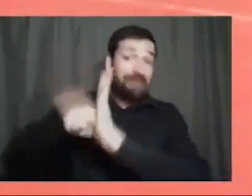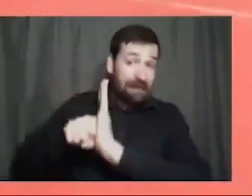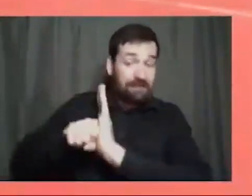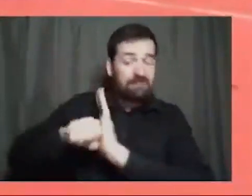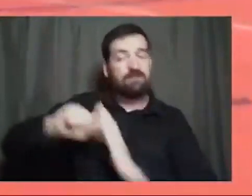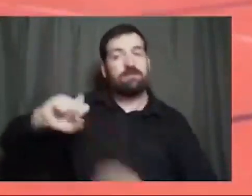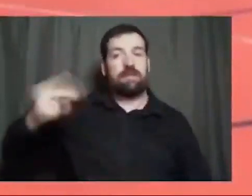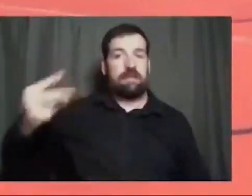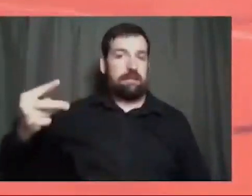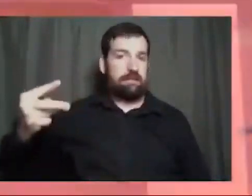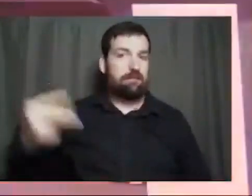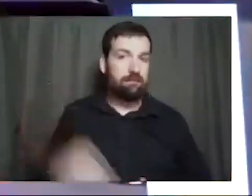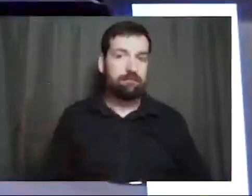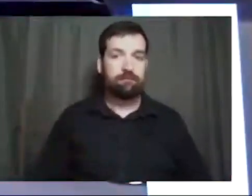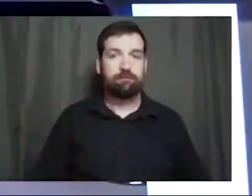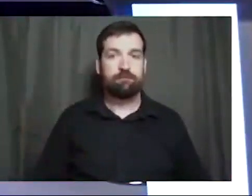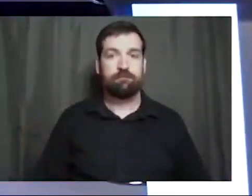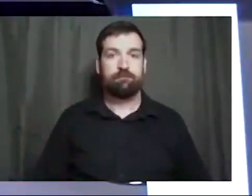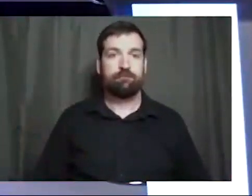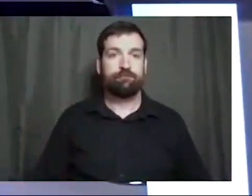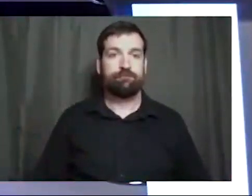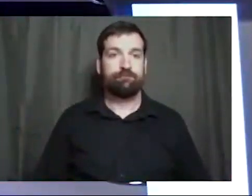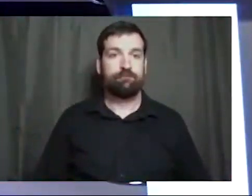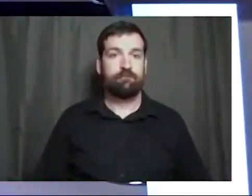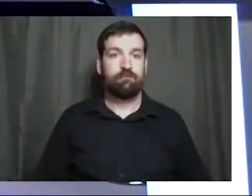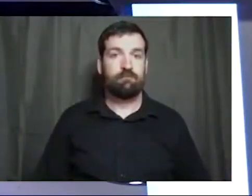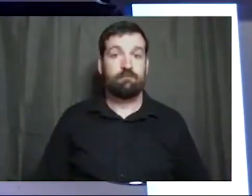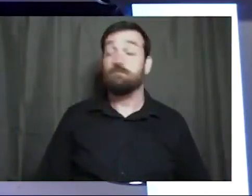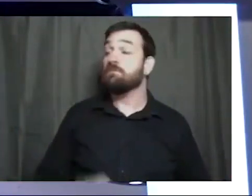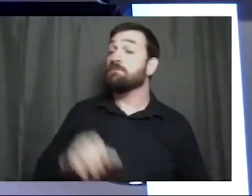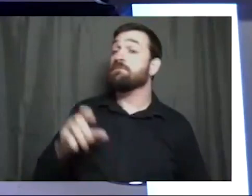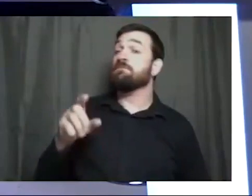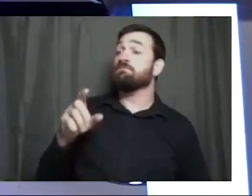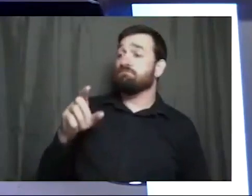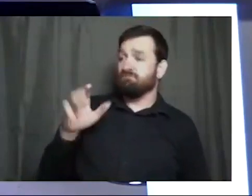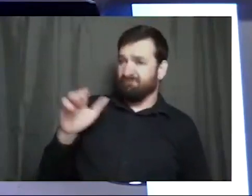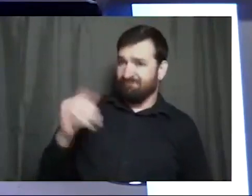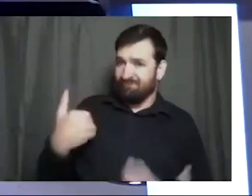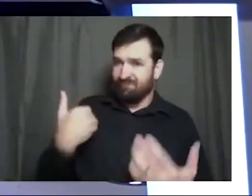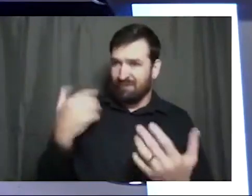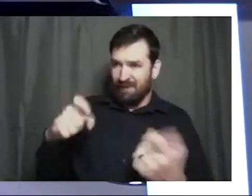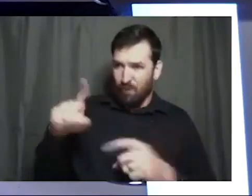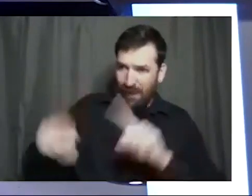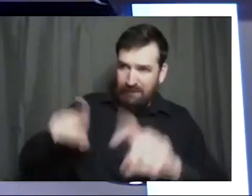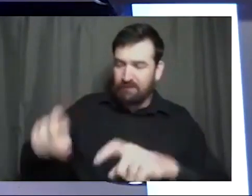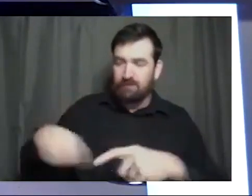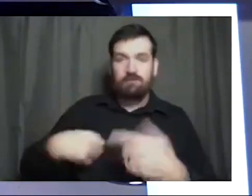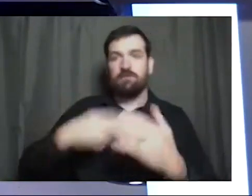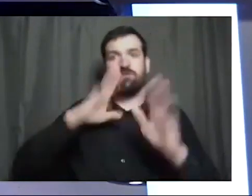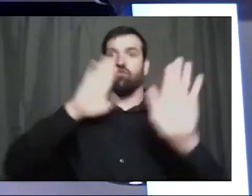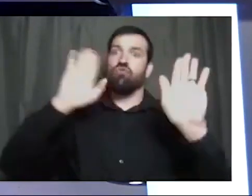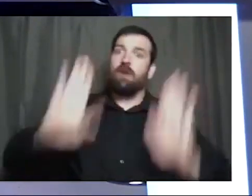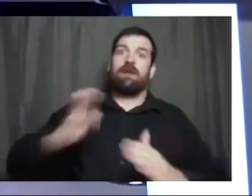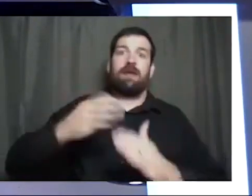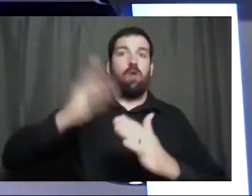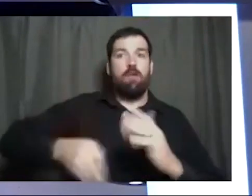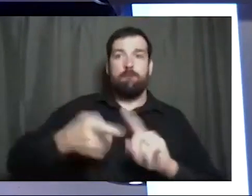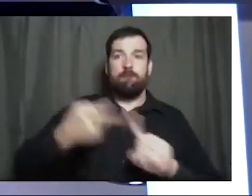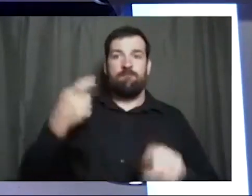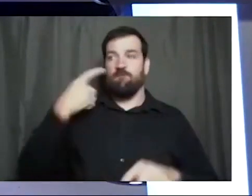competition. So, Dr. Schroeppel, I have to ask you, we had great outcome for Michael, by the way, but how important